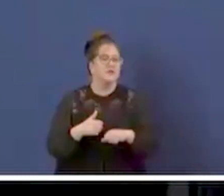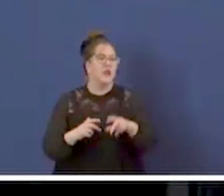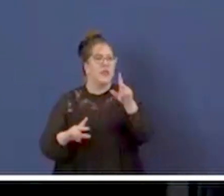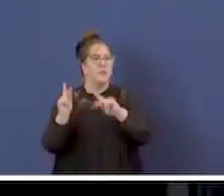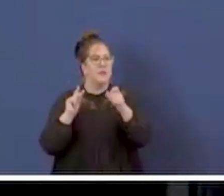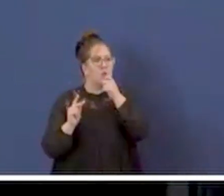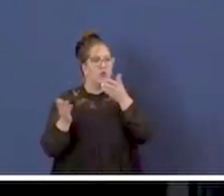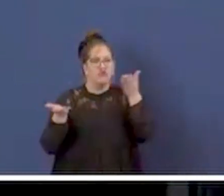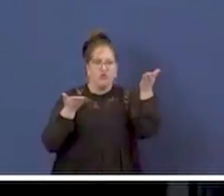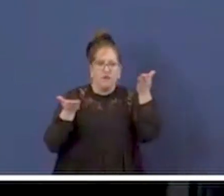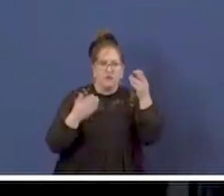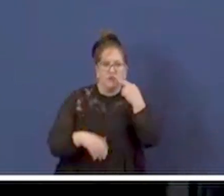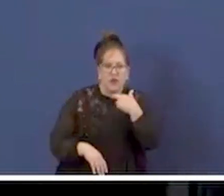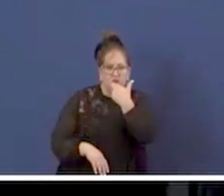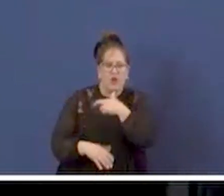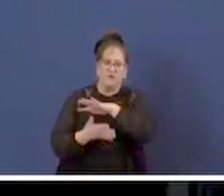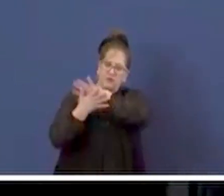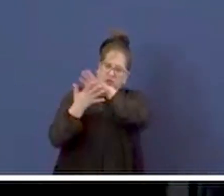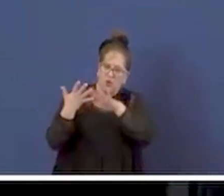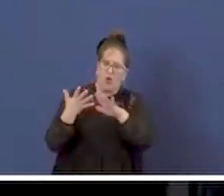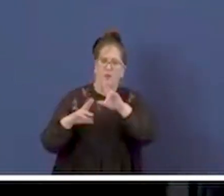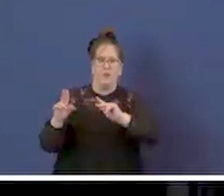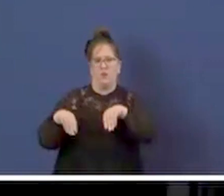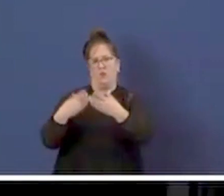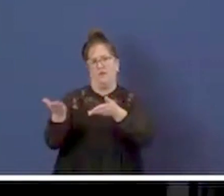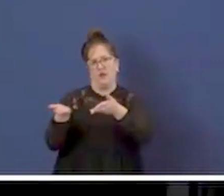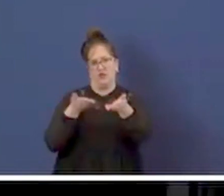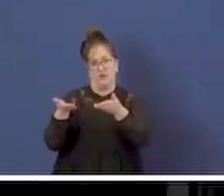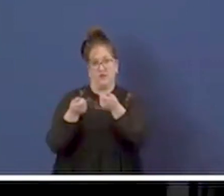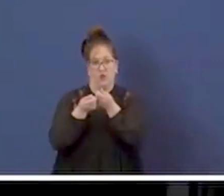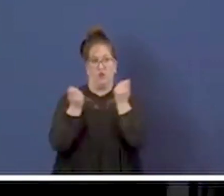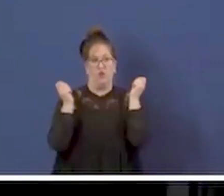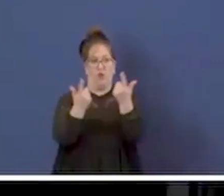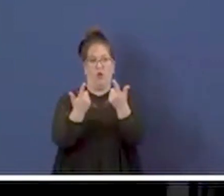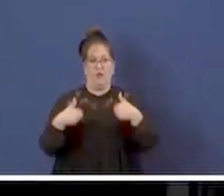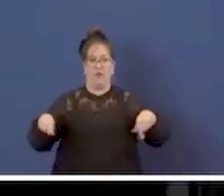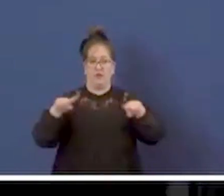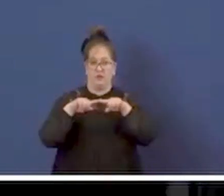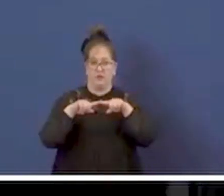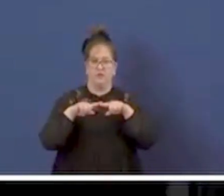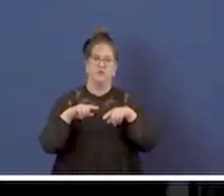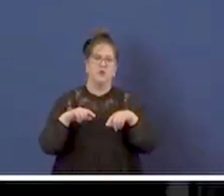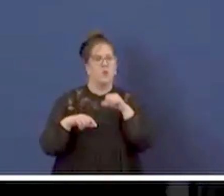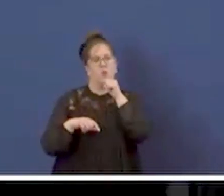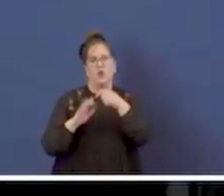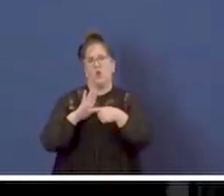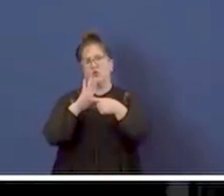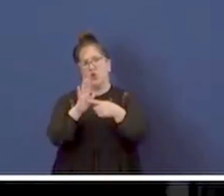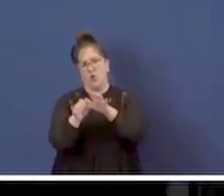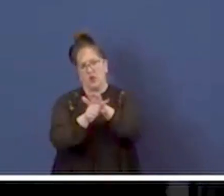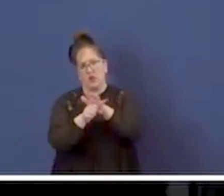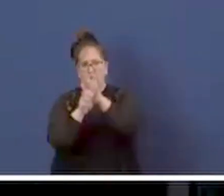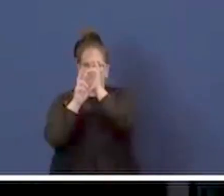us in restaurants. I mean, these are all people who provide service to all of us. And I don't think we show enough respect